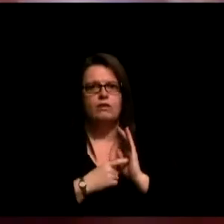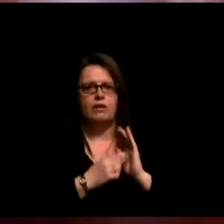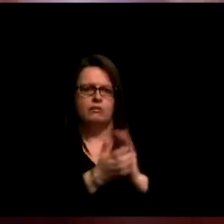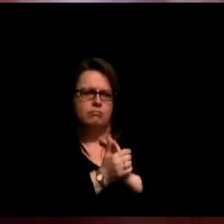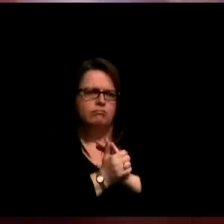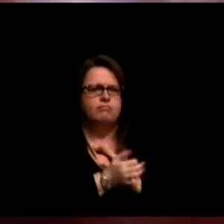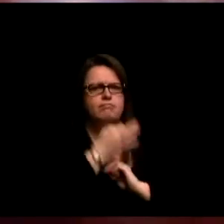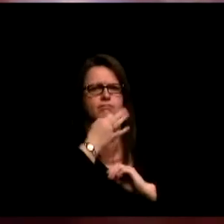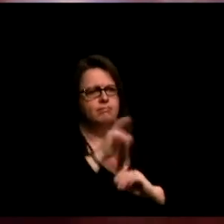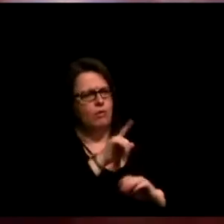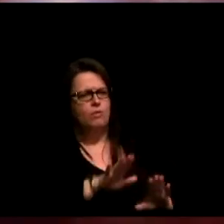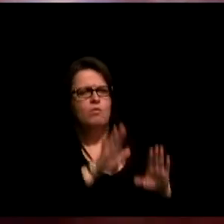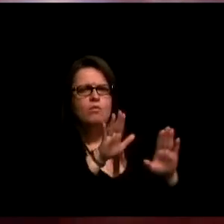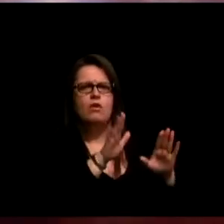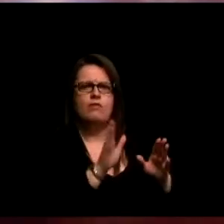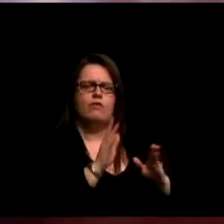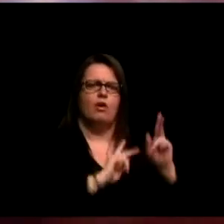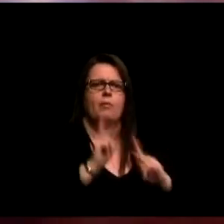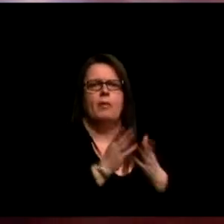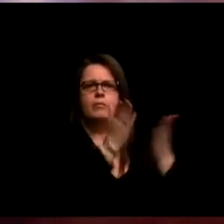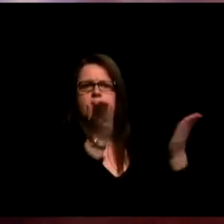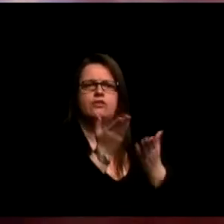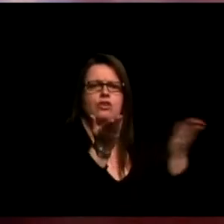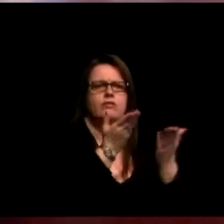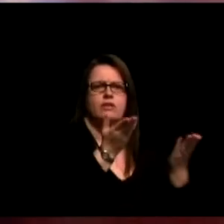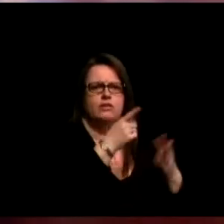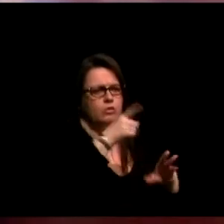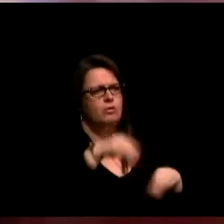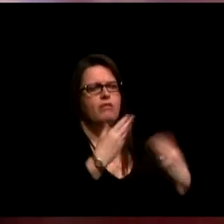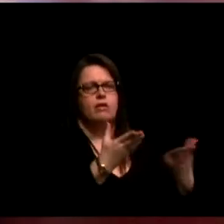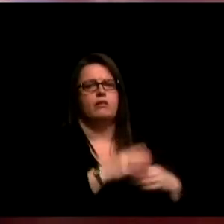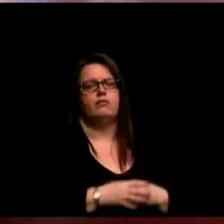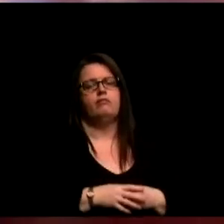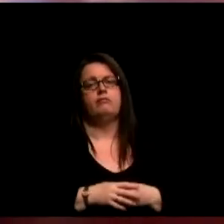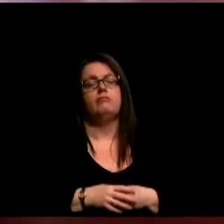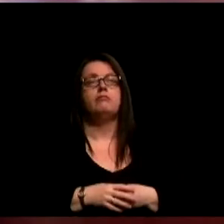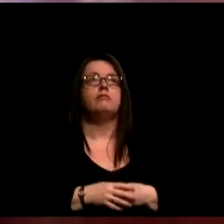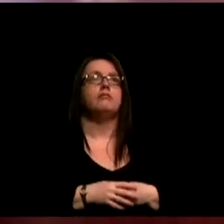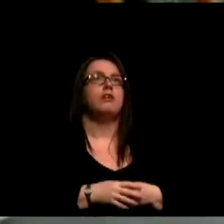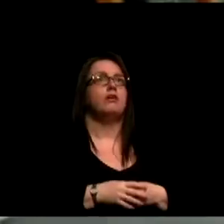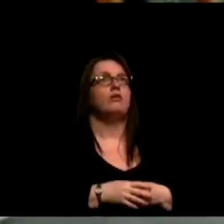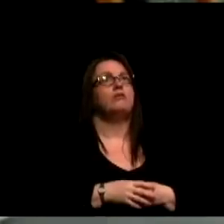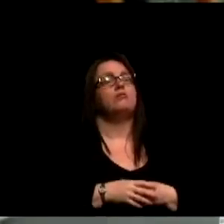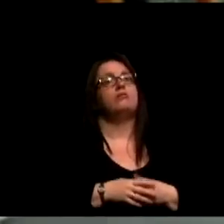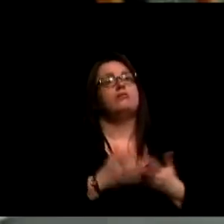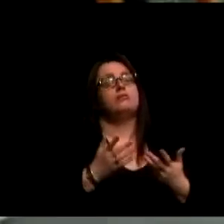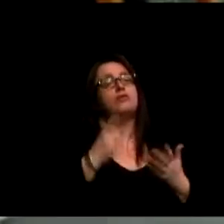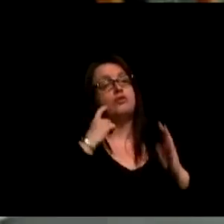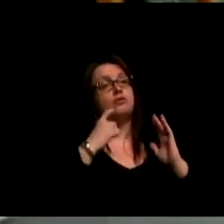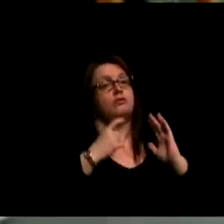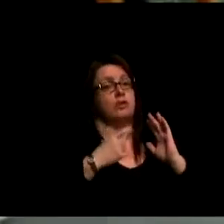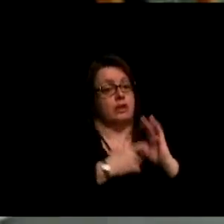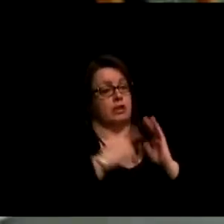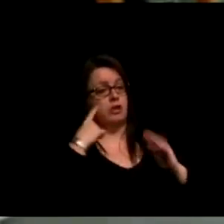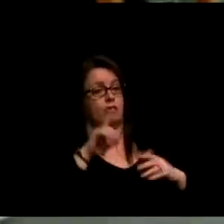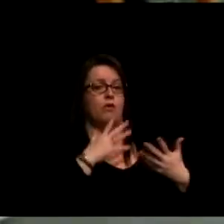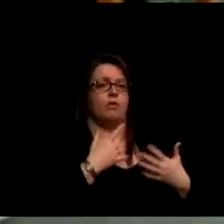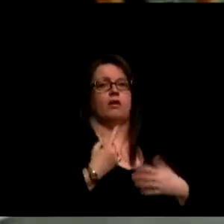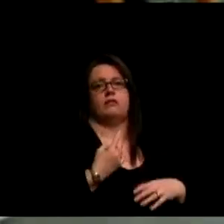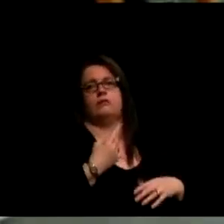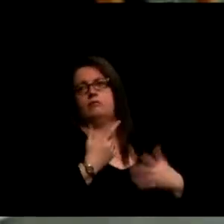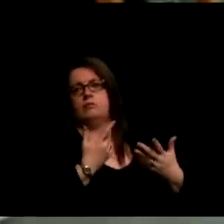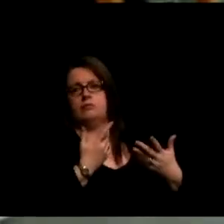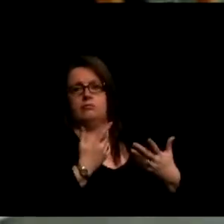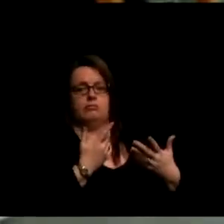providing. It brings recognition forward. We're the first point of contact for couriers that come in.